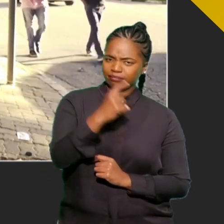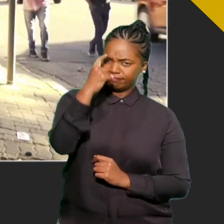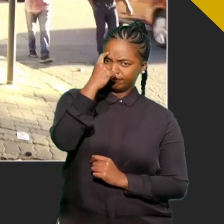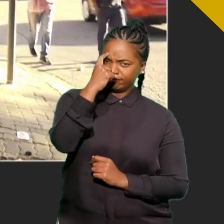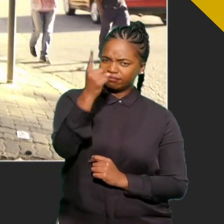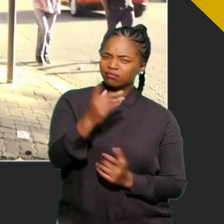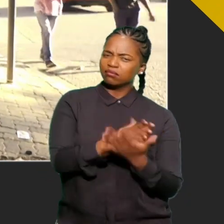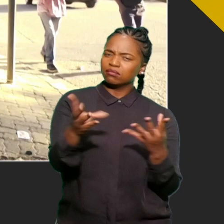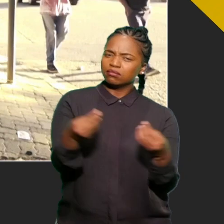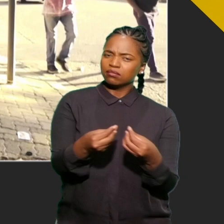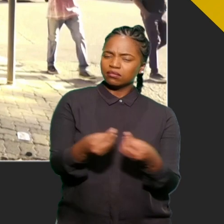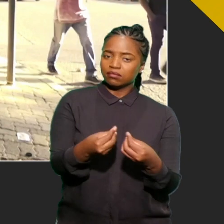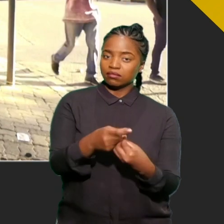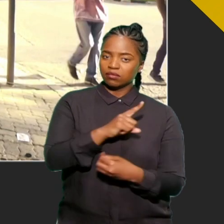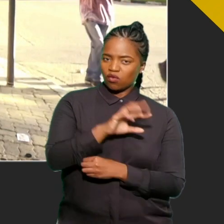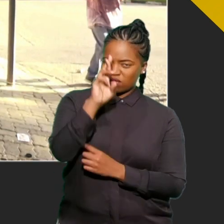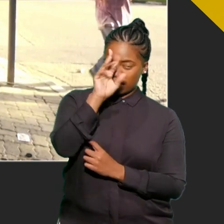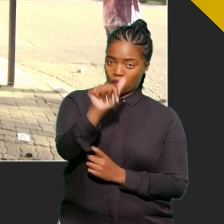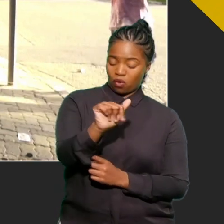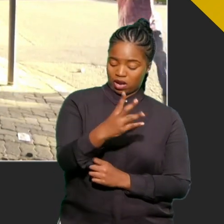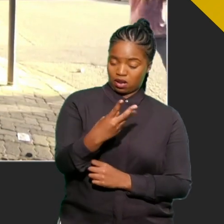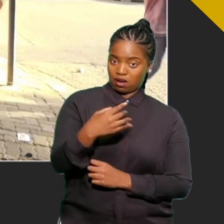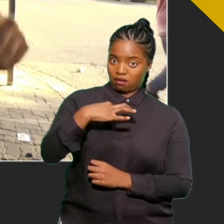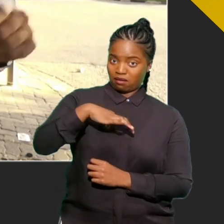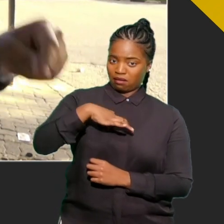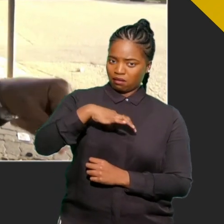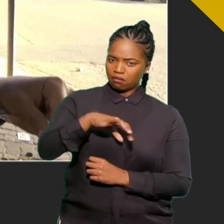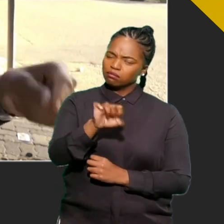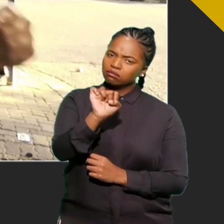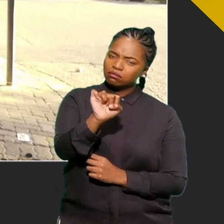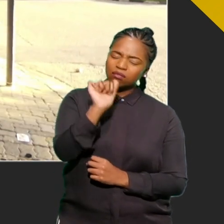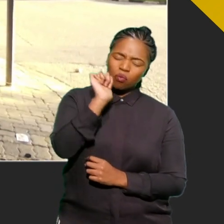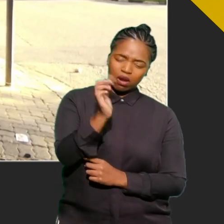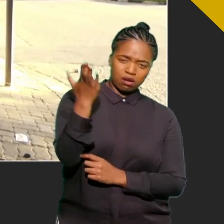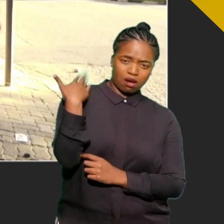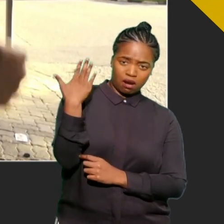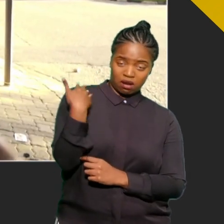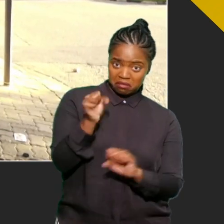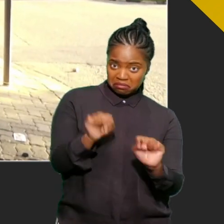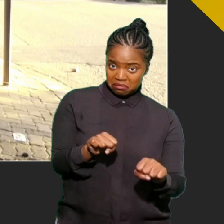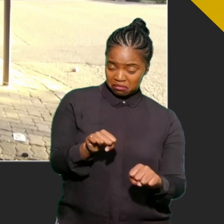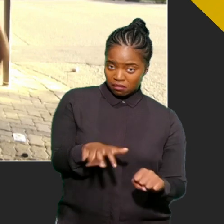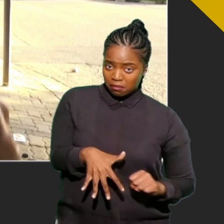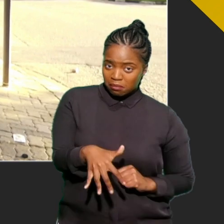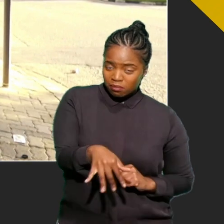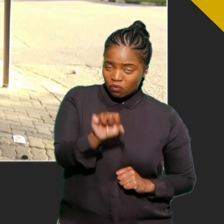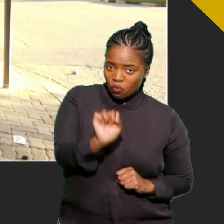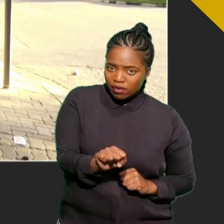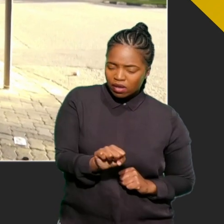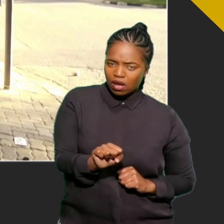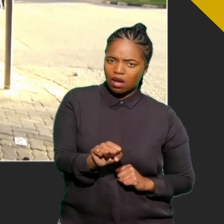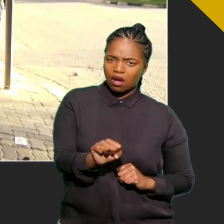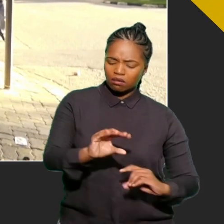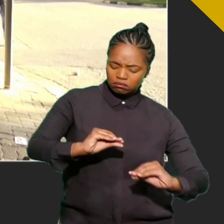Do you remember a time when you were a teenager? And do you think when I see Mosako, Upila, and Gela Clash, Sasanga Bumela, Uba Benumduana, Ozum Kulisa,